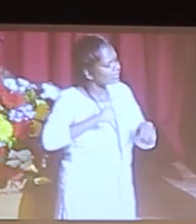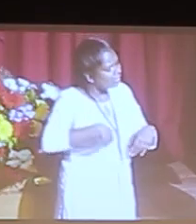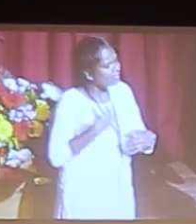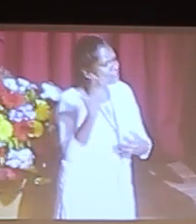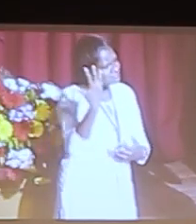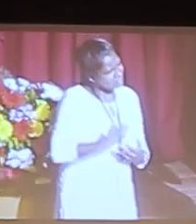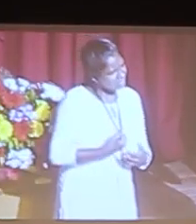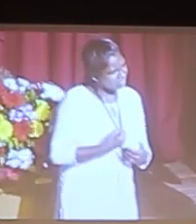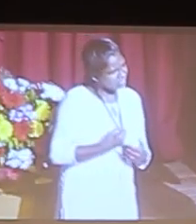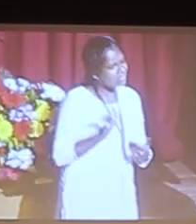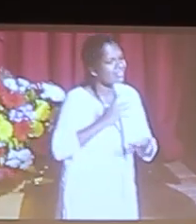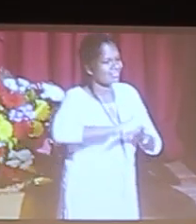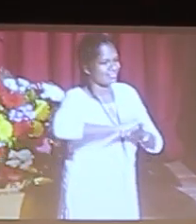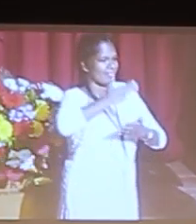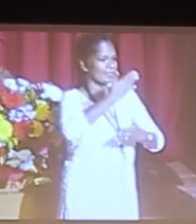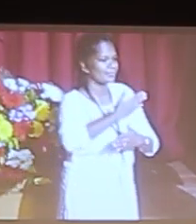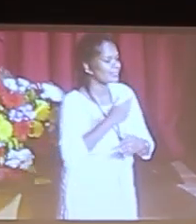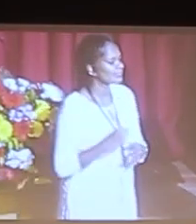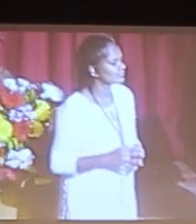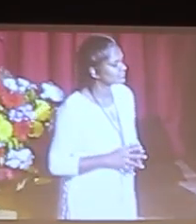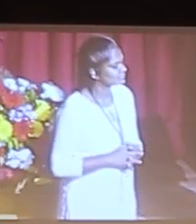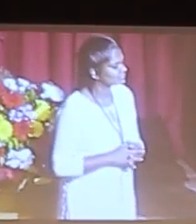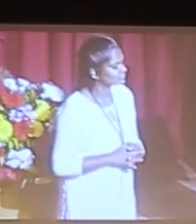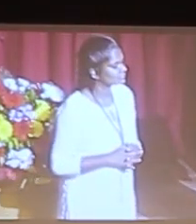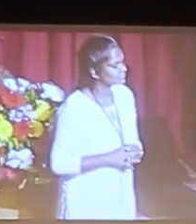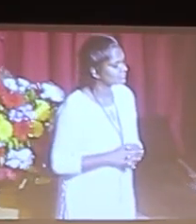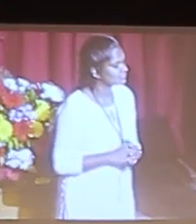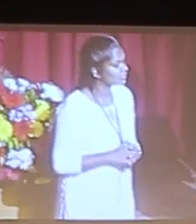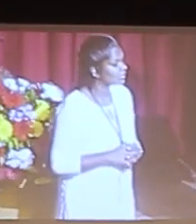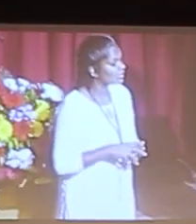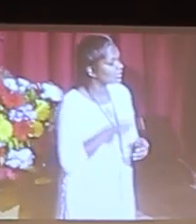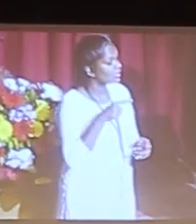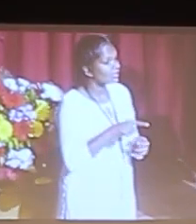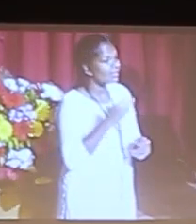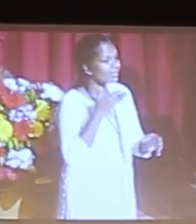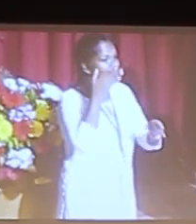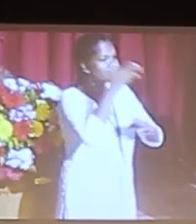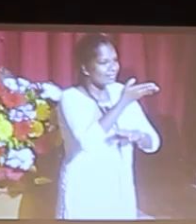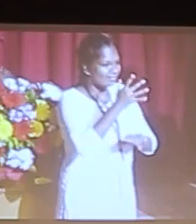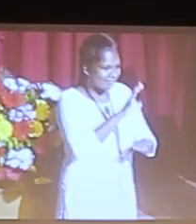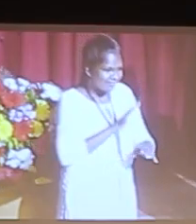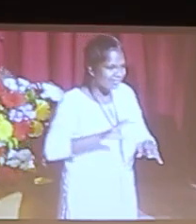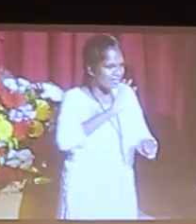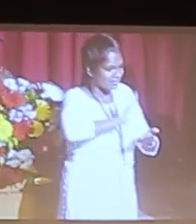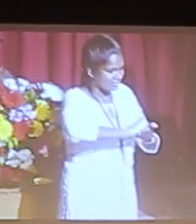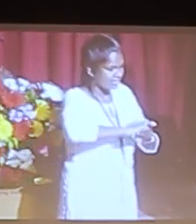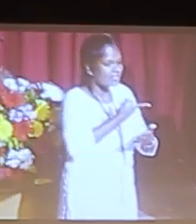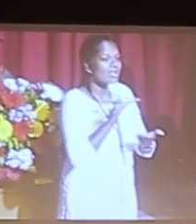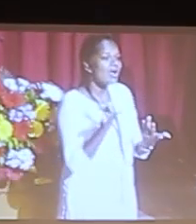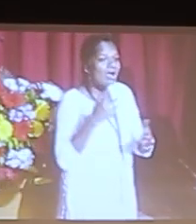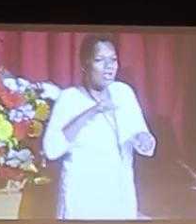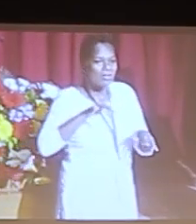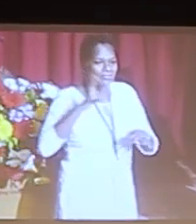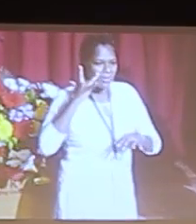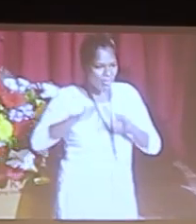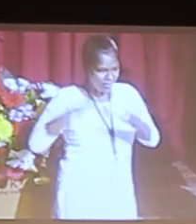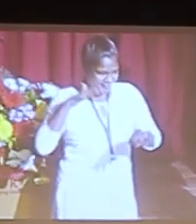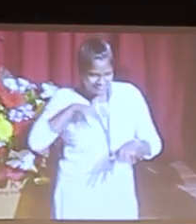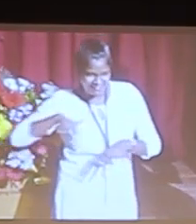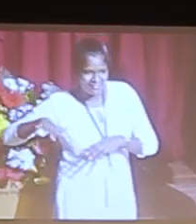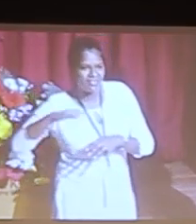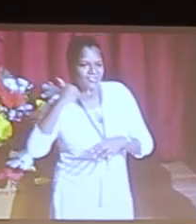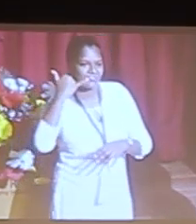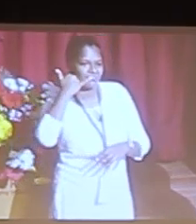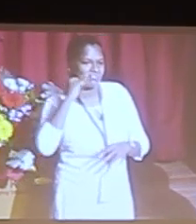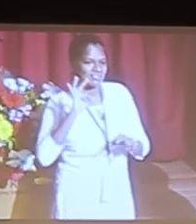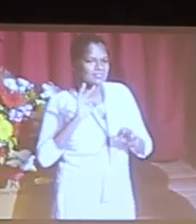afford it, it's a laptop. And if he goes for a low cost, it could be a smartphone.